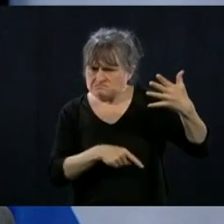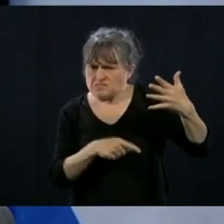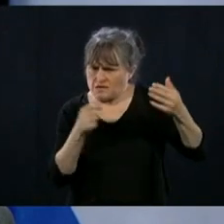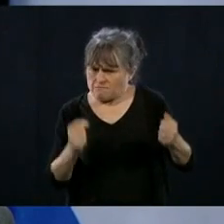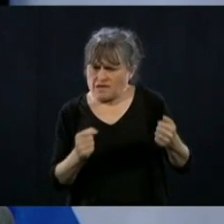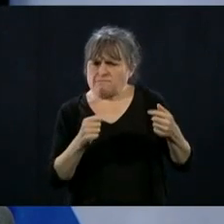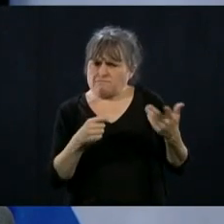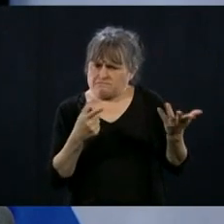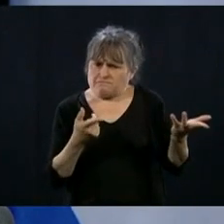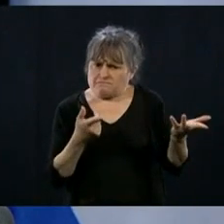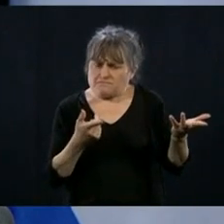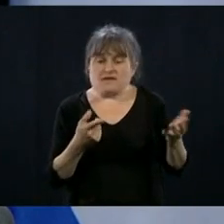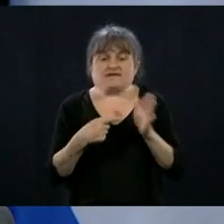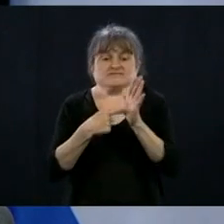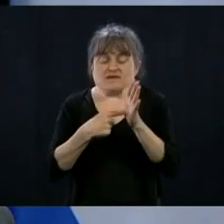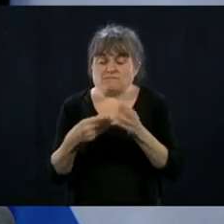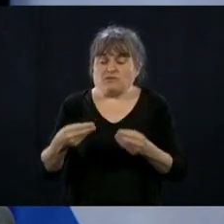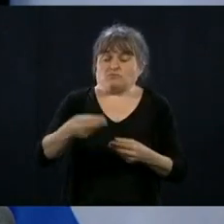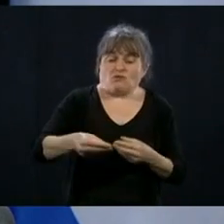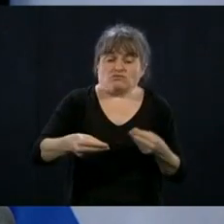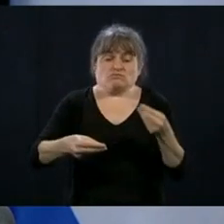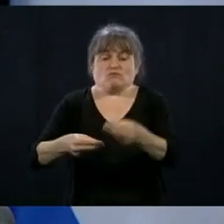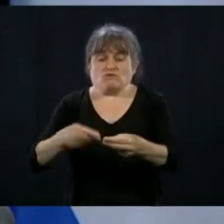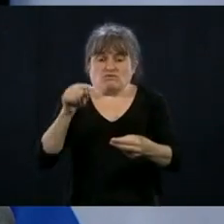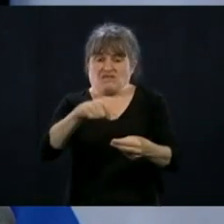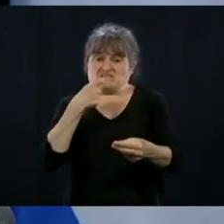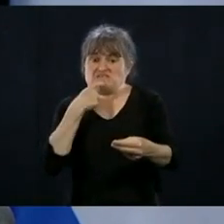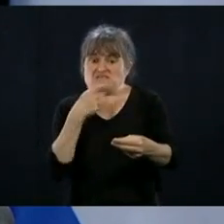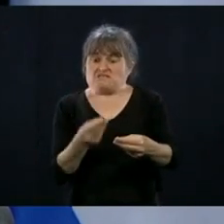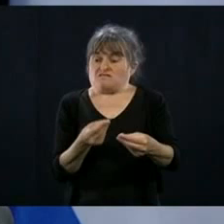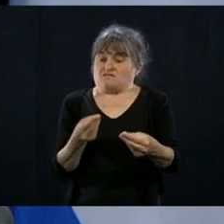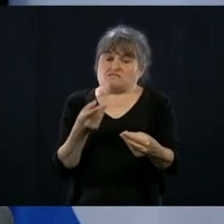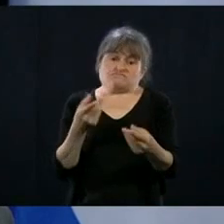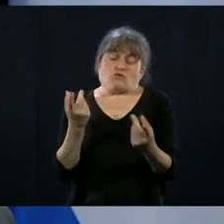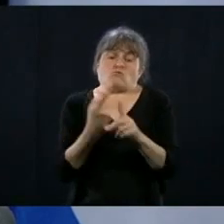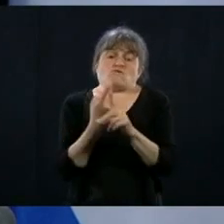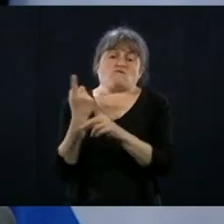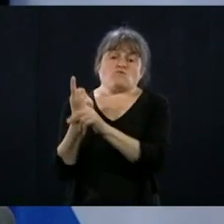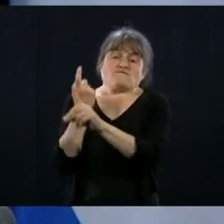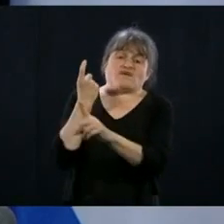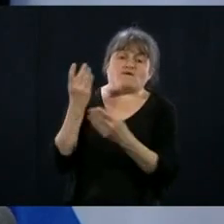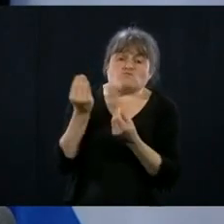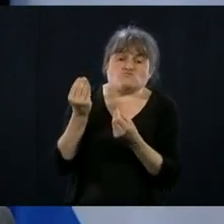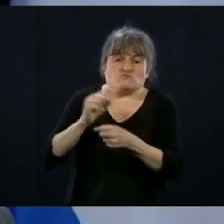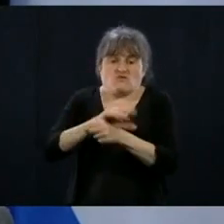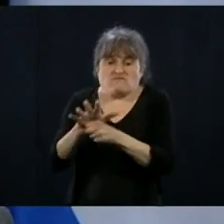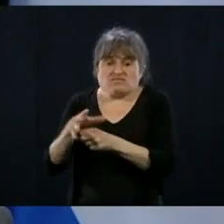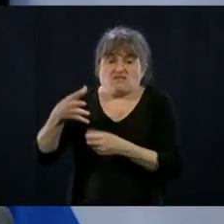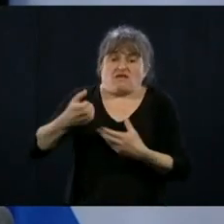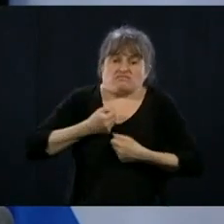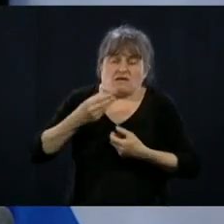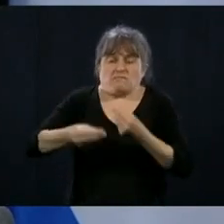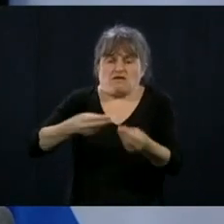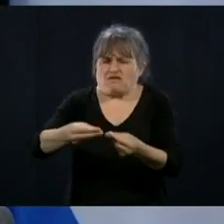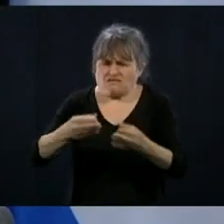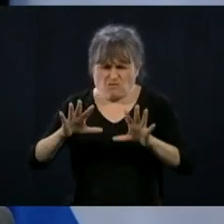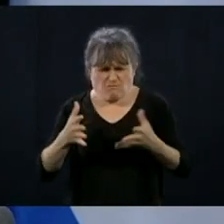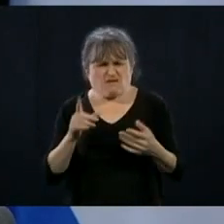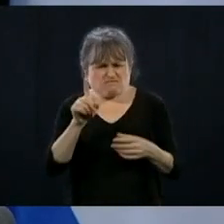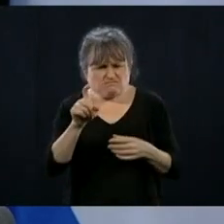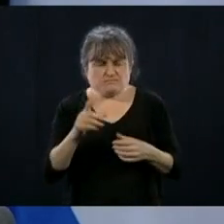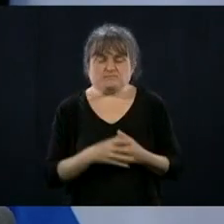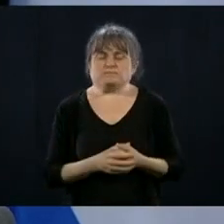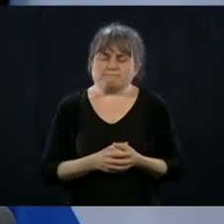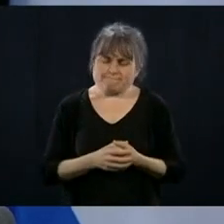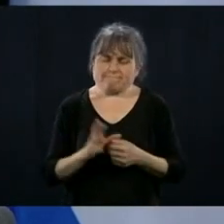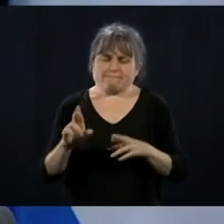there be a strategy to trace back the transmission chains? Yes, listen, it's not because we're deconfining that we are